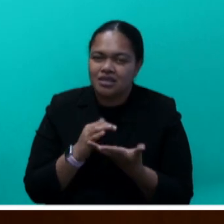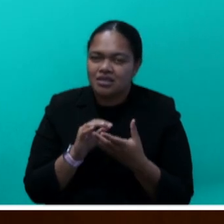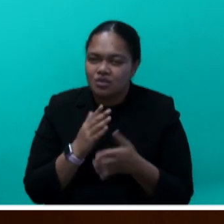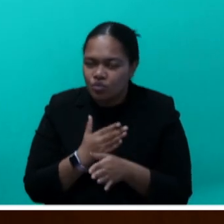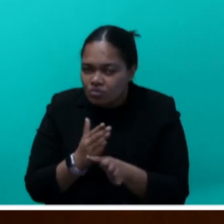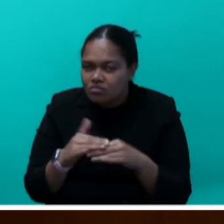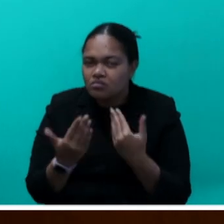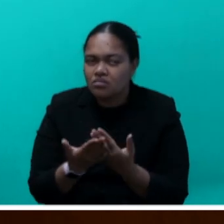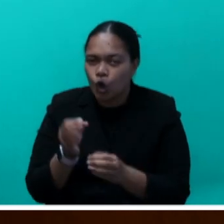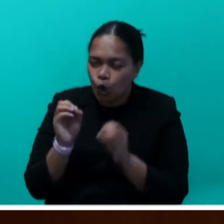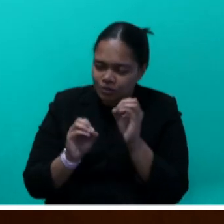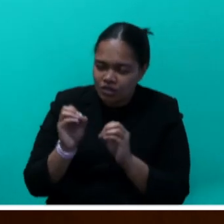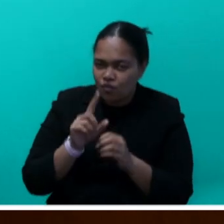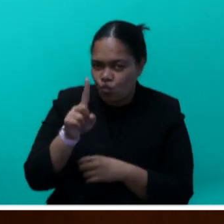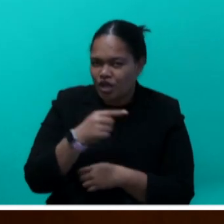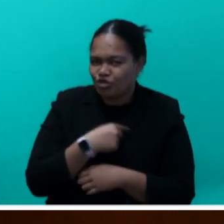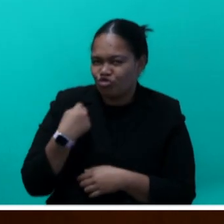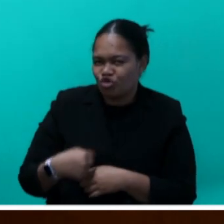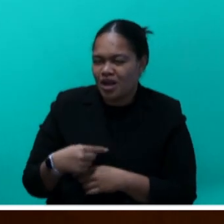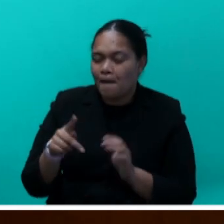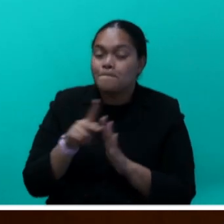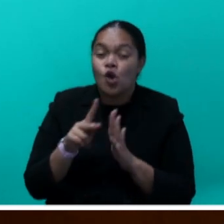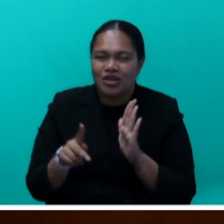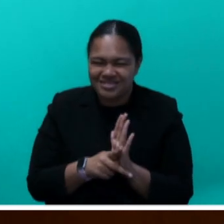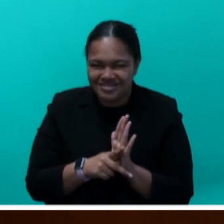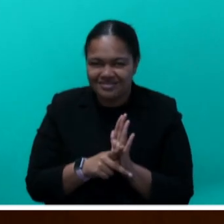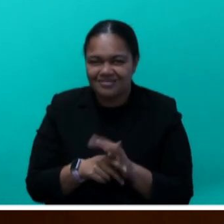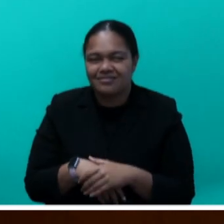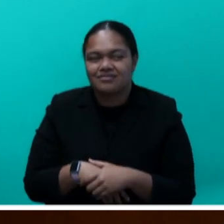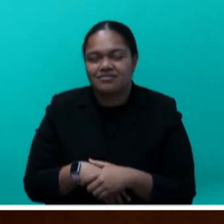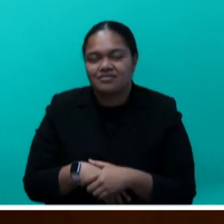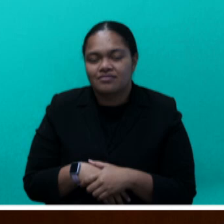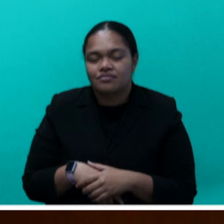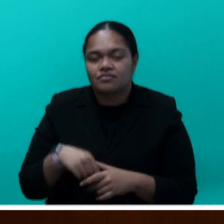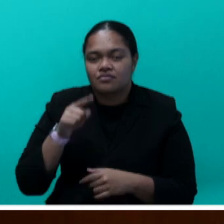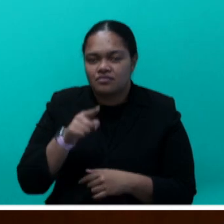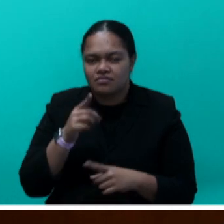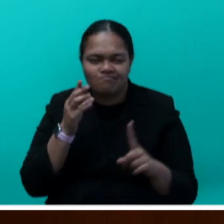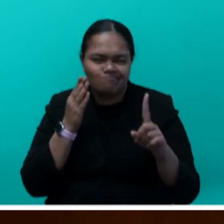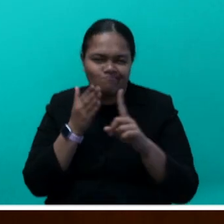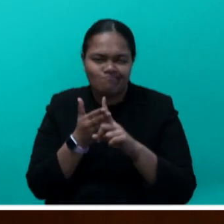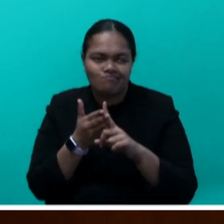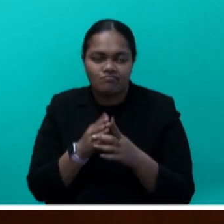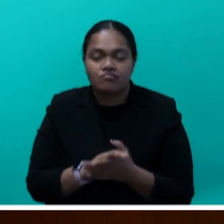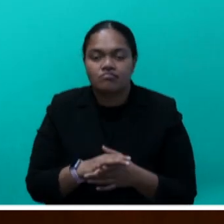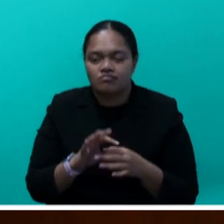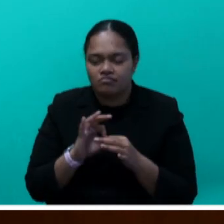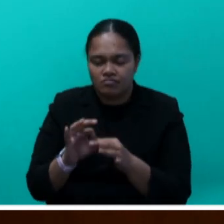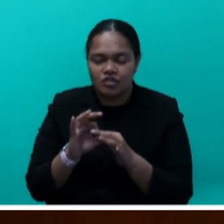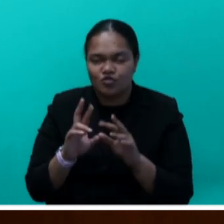and we observe the One China policy. It has been a key pillar of our bilateral